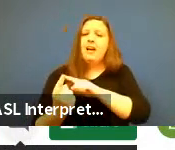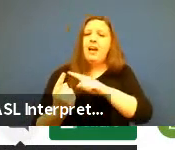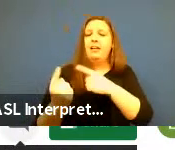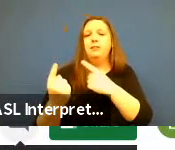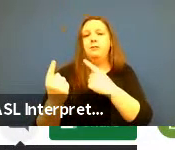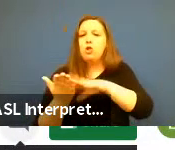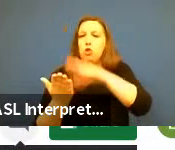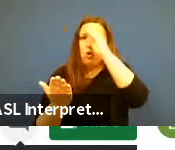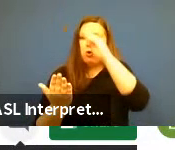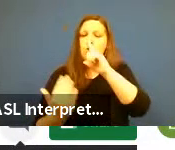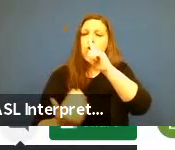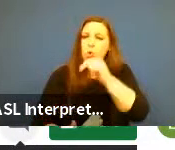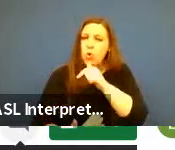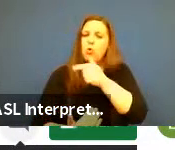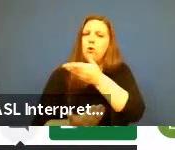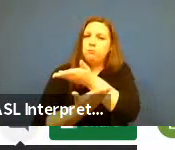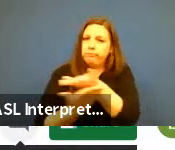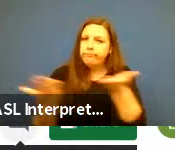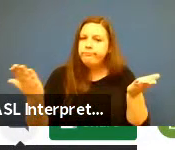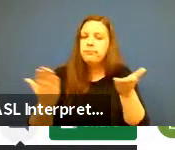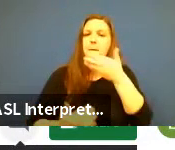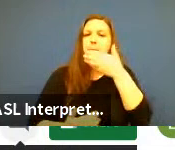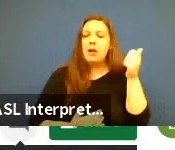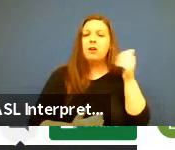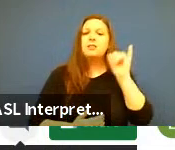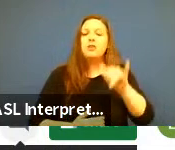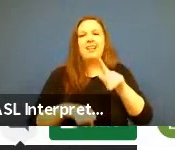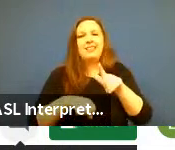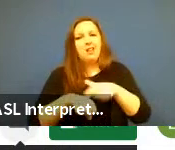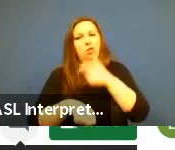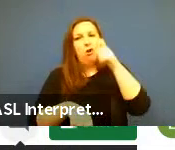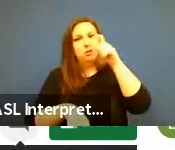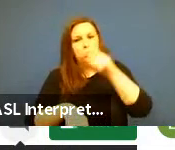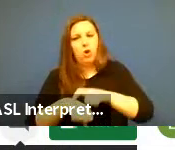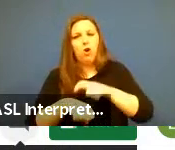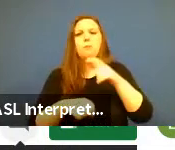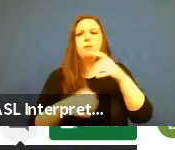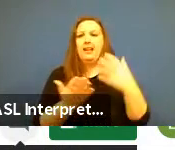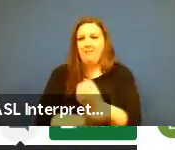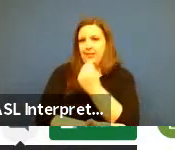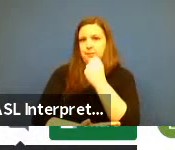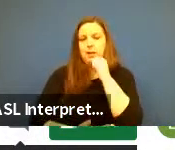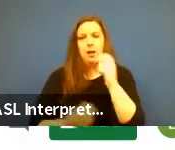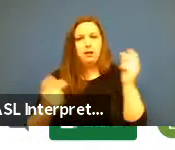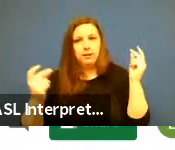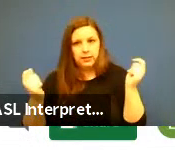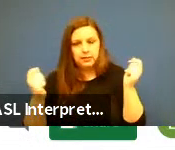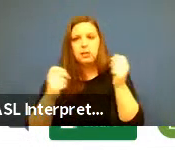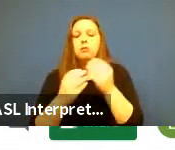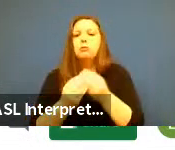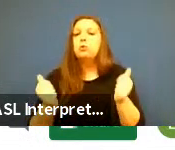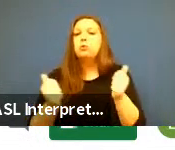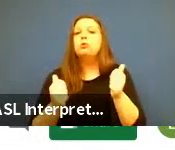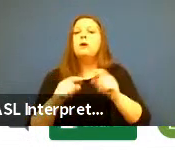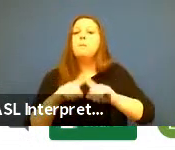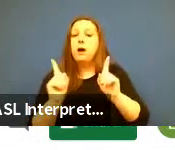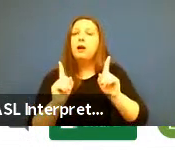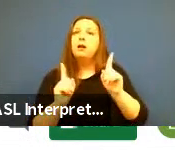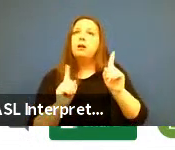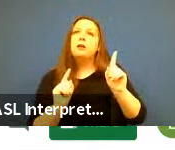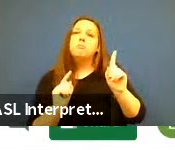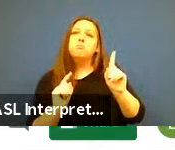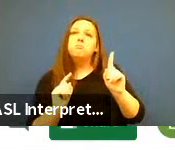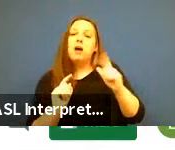So this would be a long-term investment, not an instantaneous solution, of course, but it did seem to me that it might serve